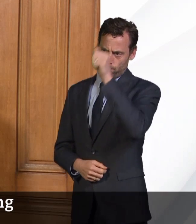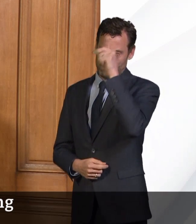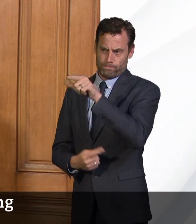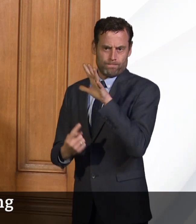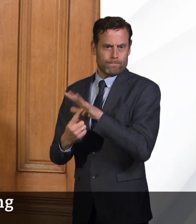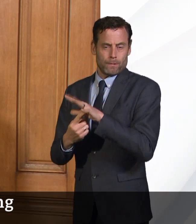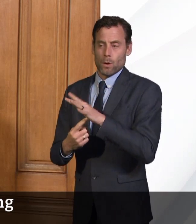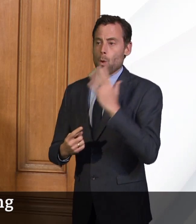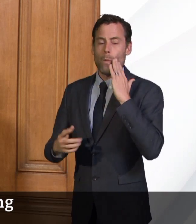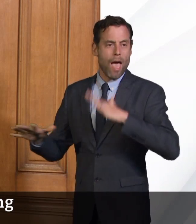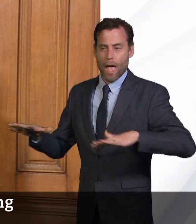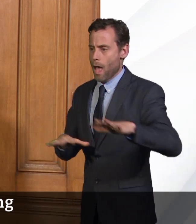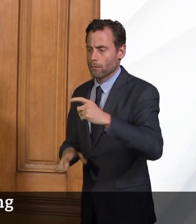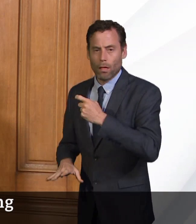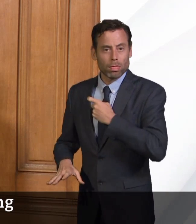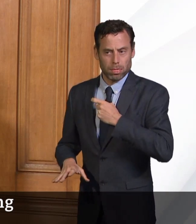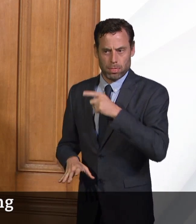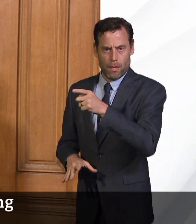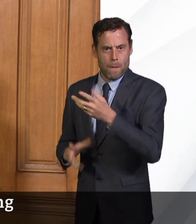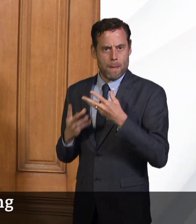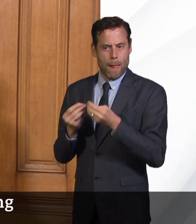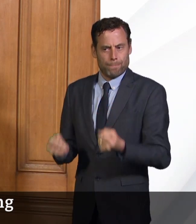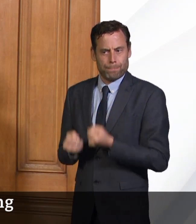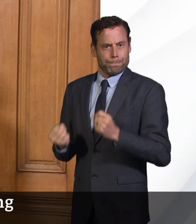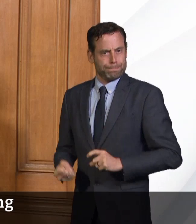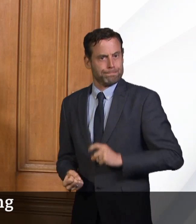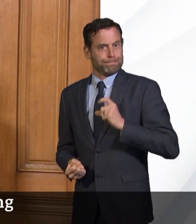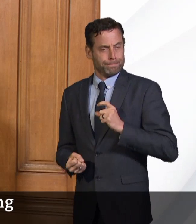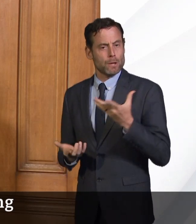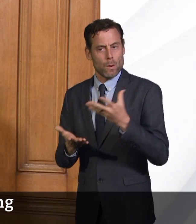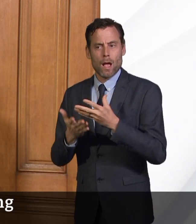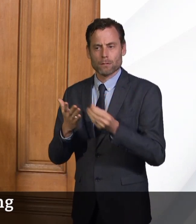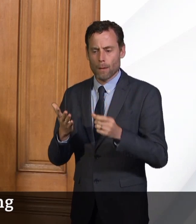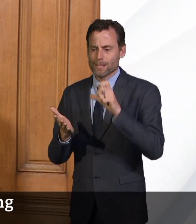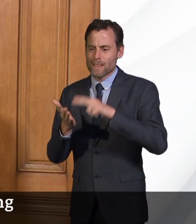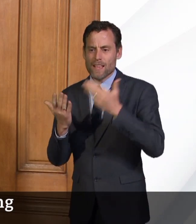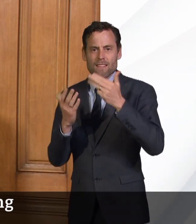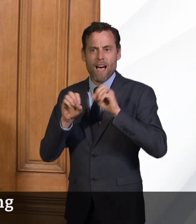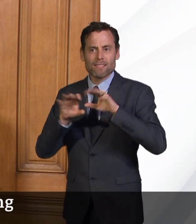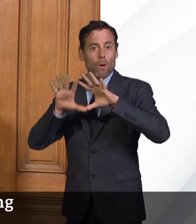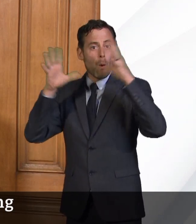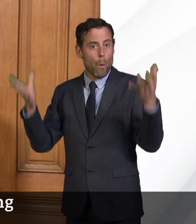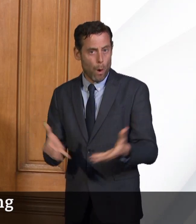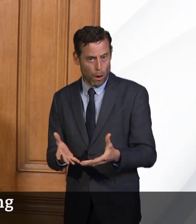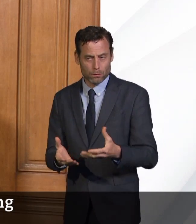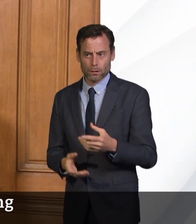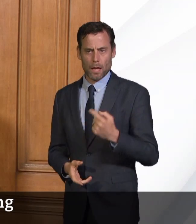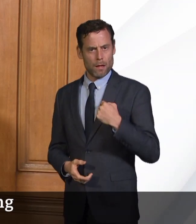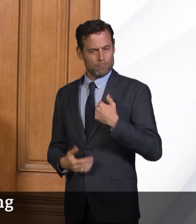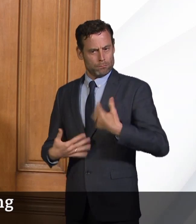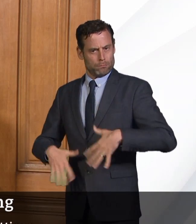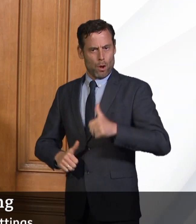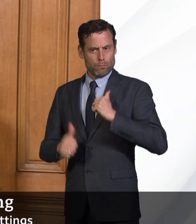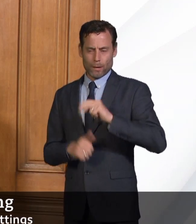of uncertainty. And as we've all found our way through this global pandemic, I'm proud of the partnership that the NHS and